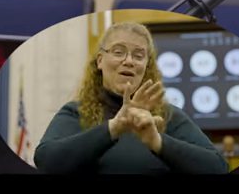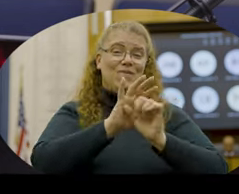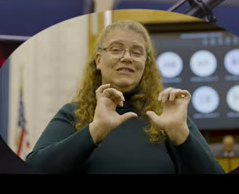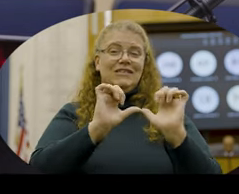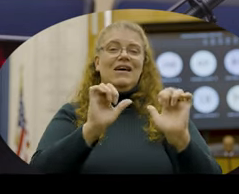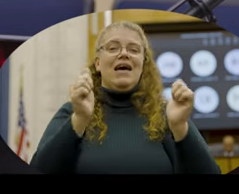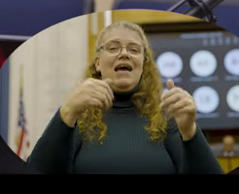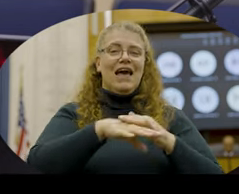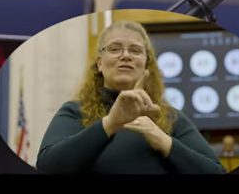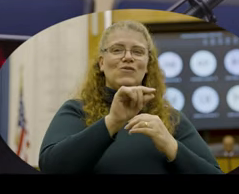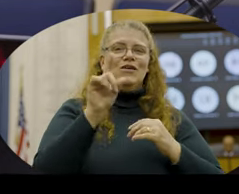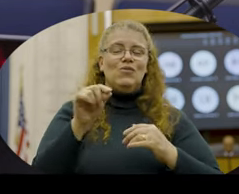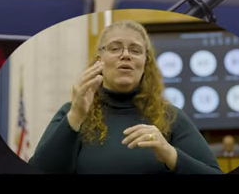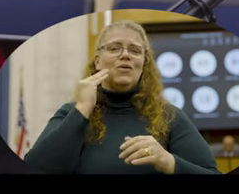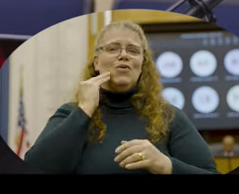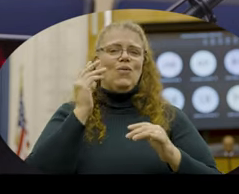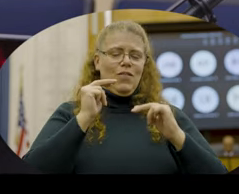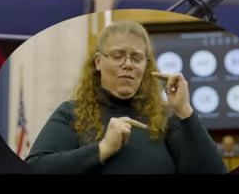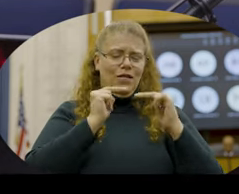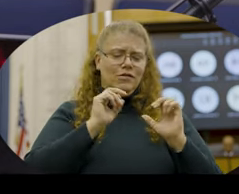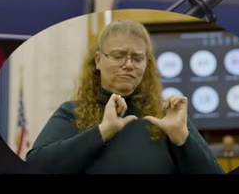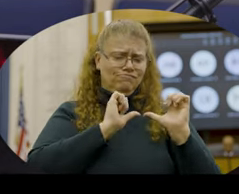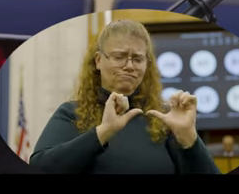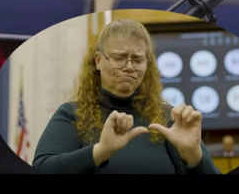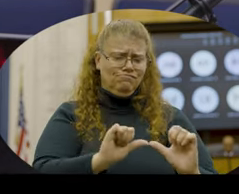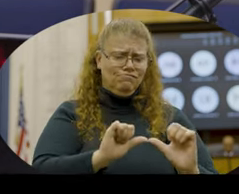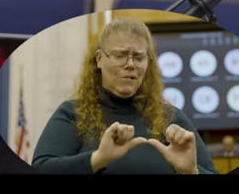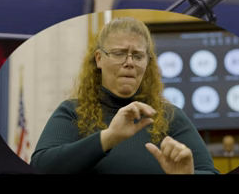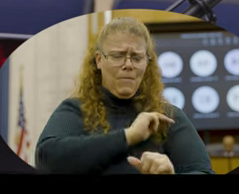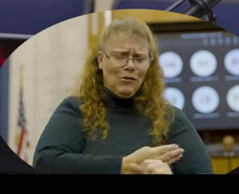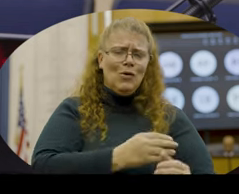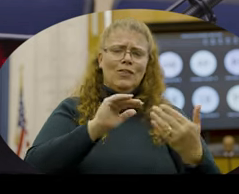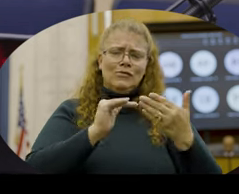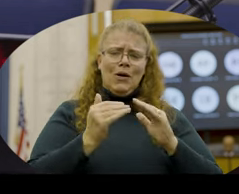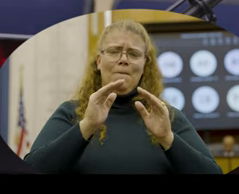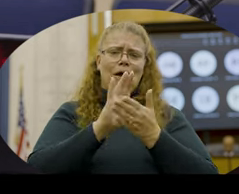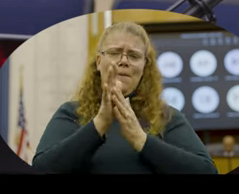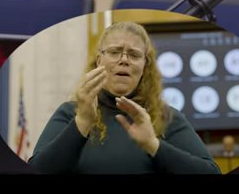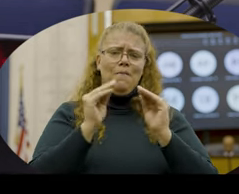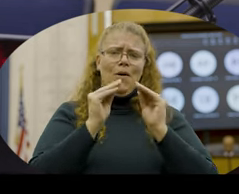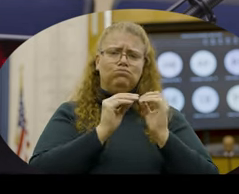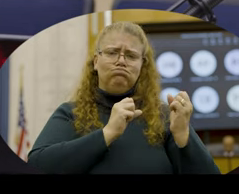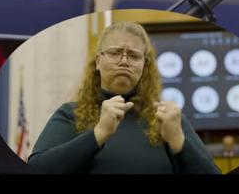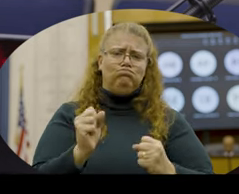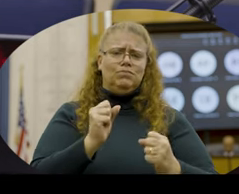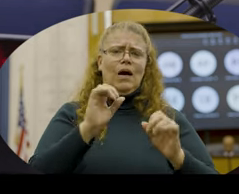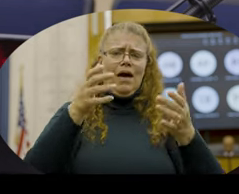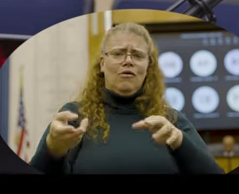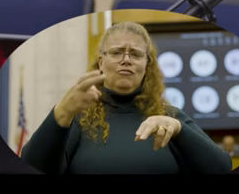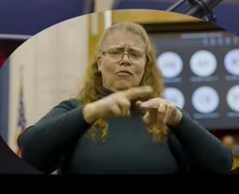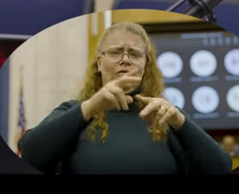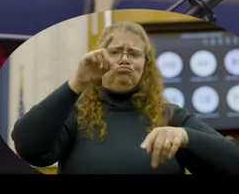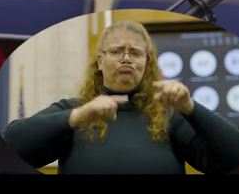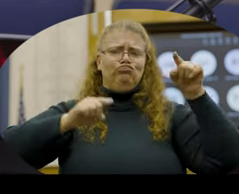these life-changing positive connections occur. We've also budgeted $244,000 to support